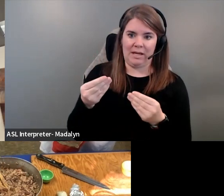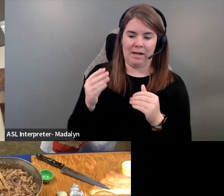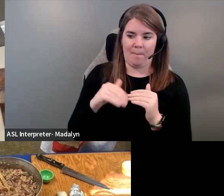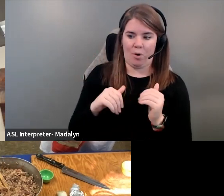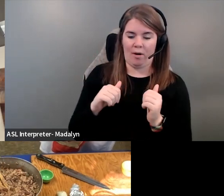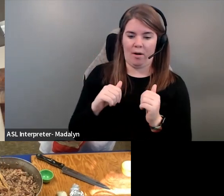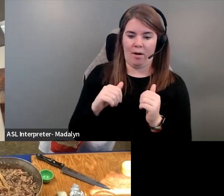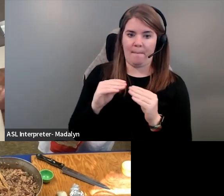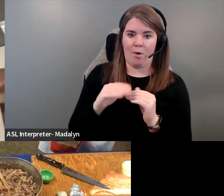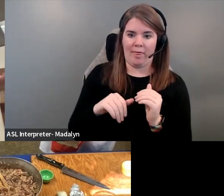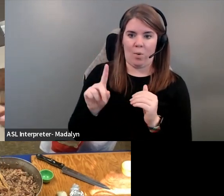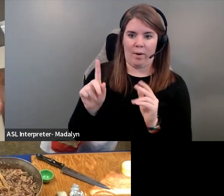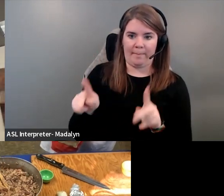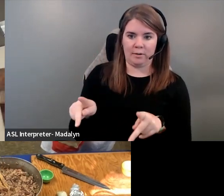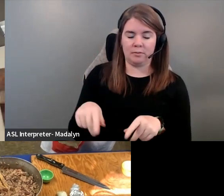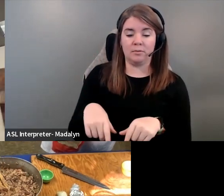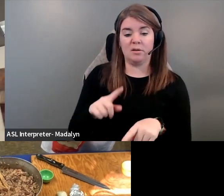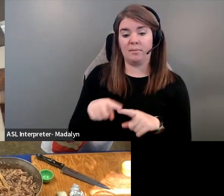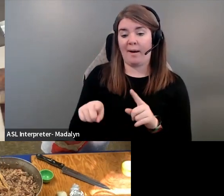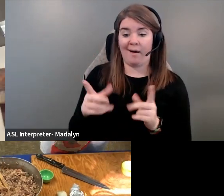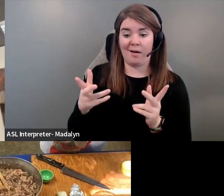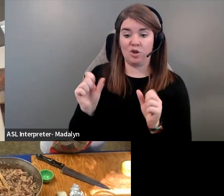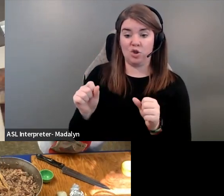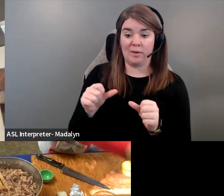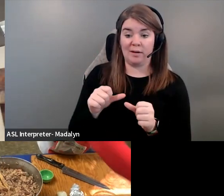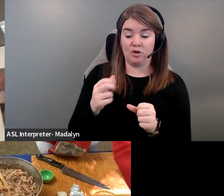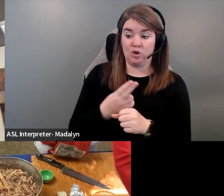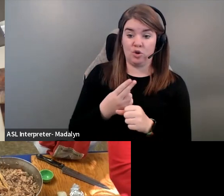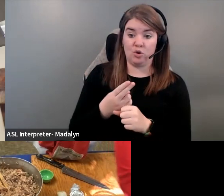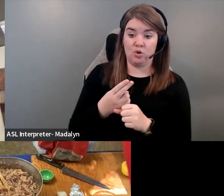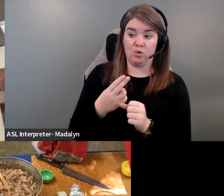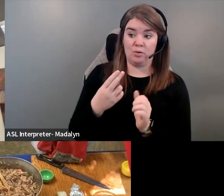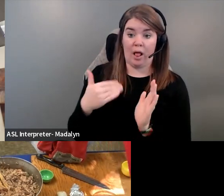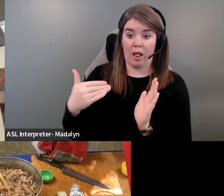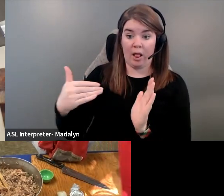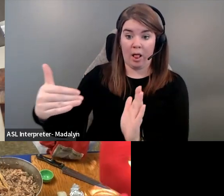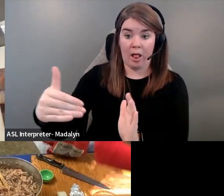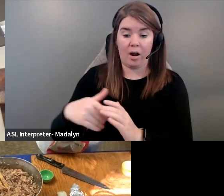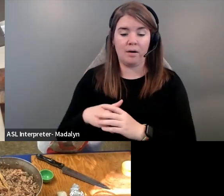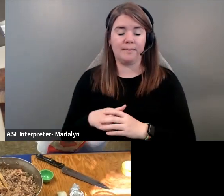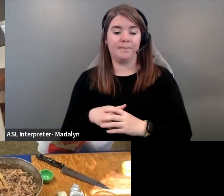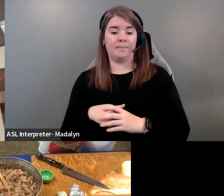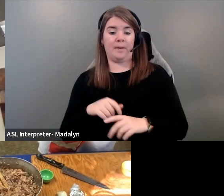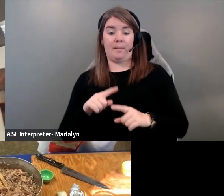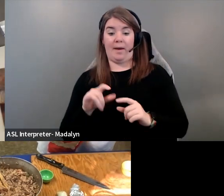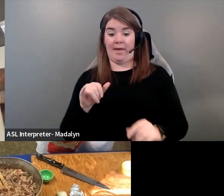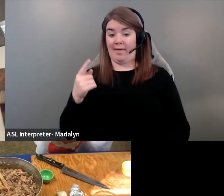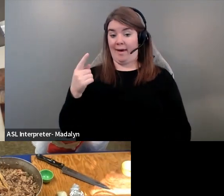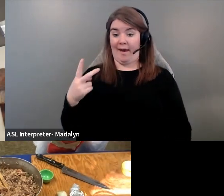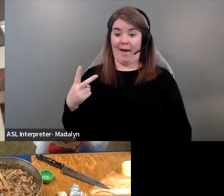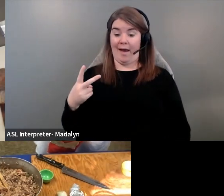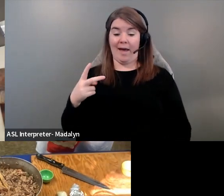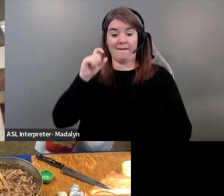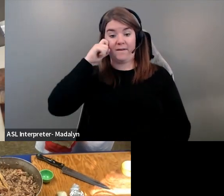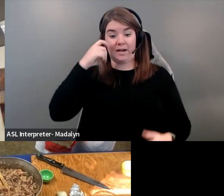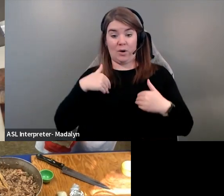for your lunches, or you could have people over. And you're going to take half of your onion that you have left and